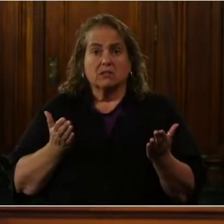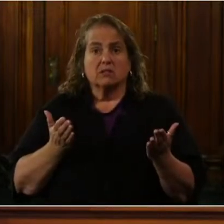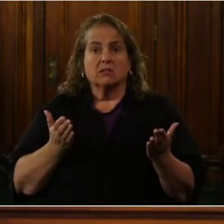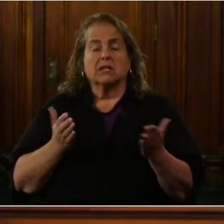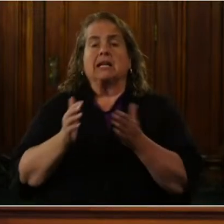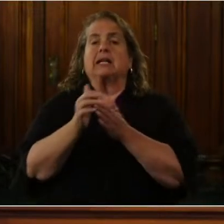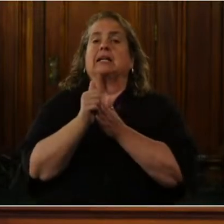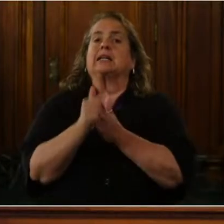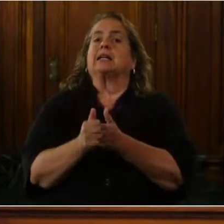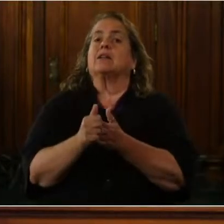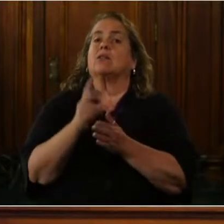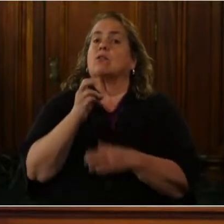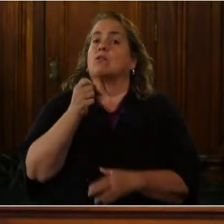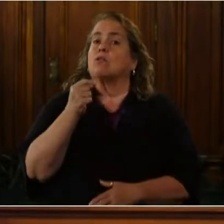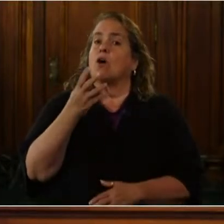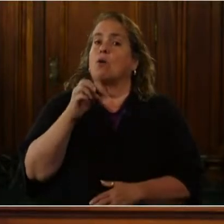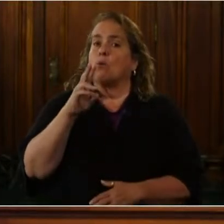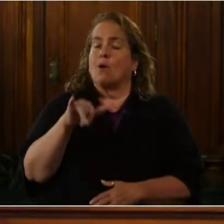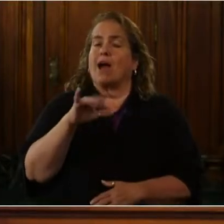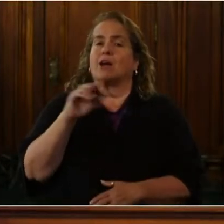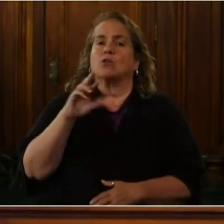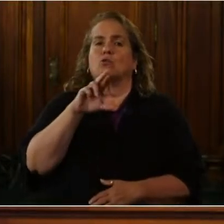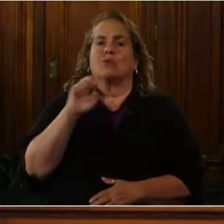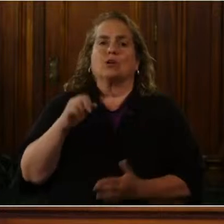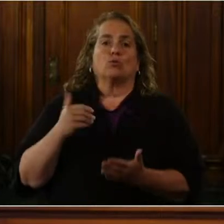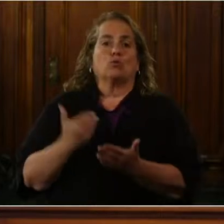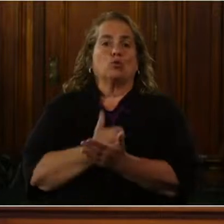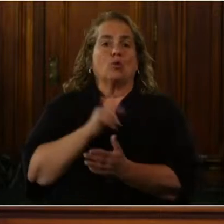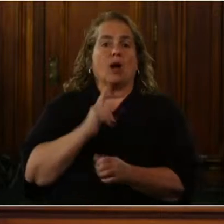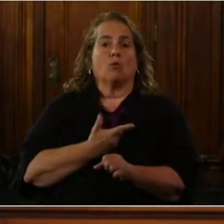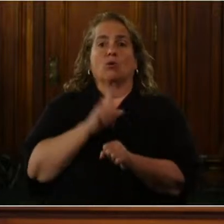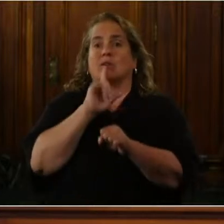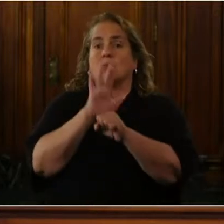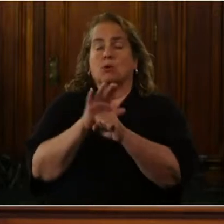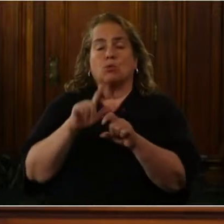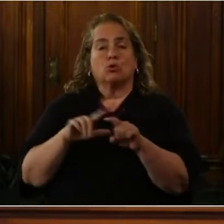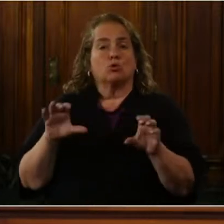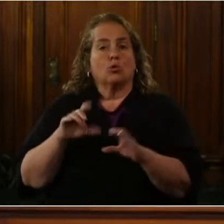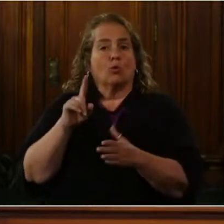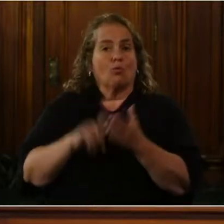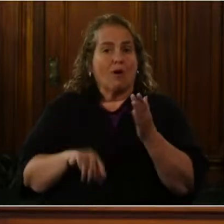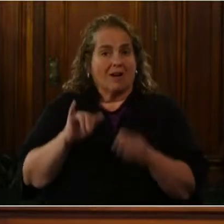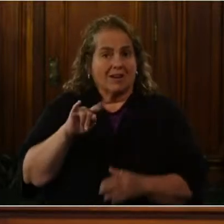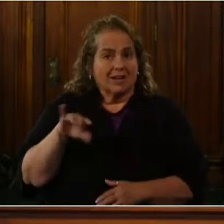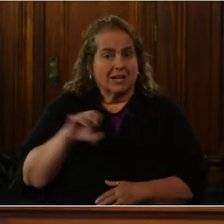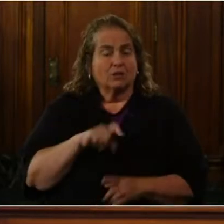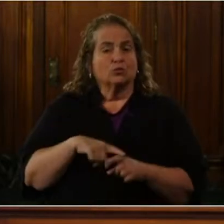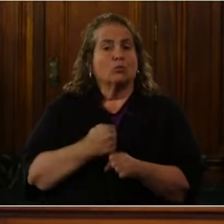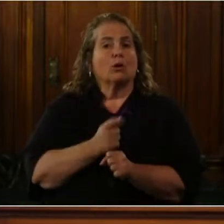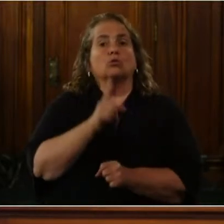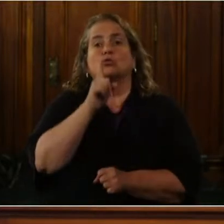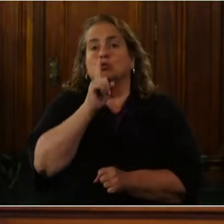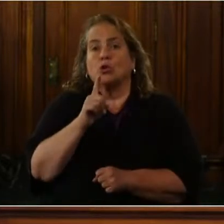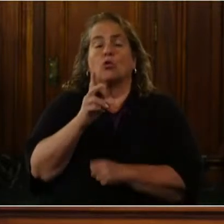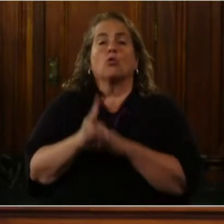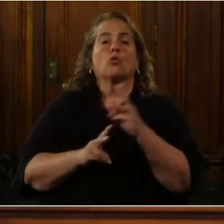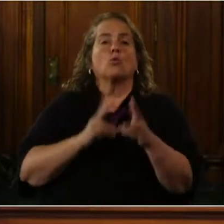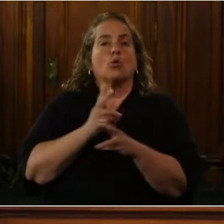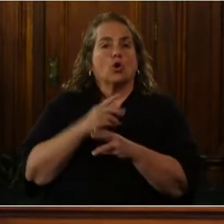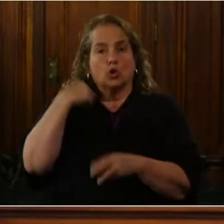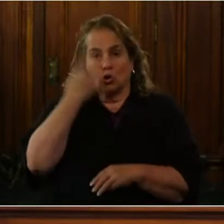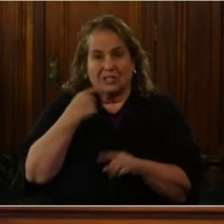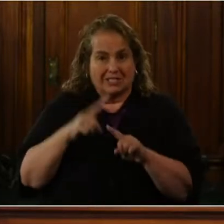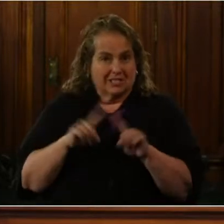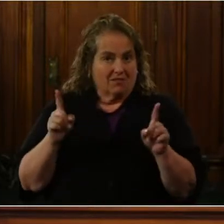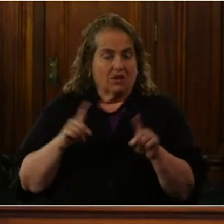lead the way and renew our commitment to doing what it takes to make sure that the world looks different